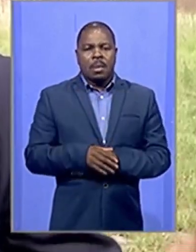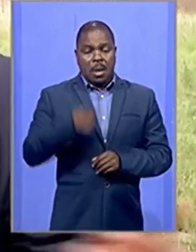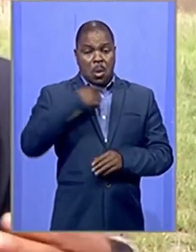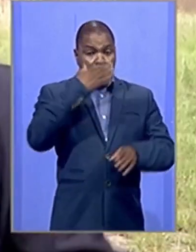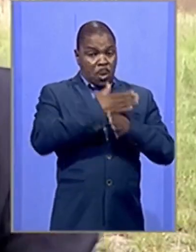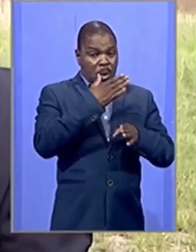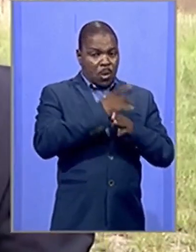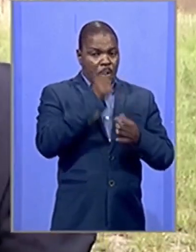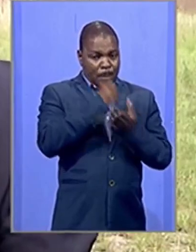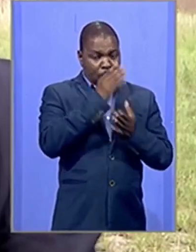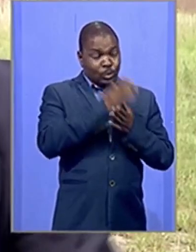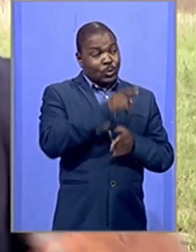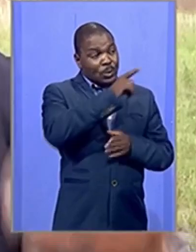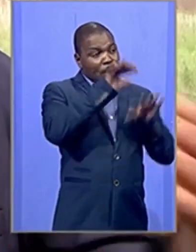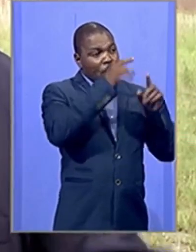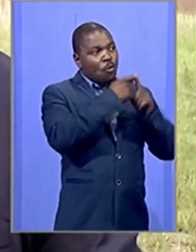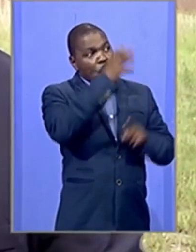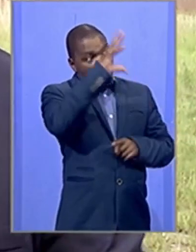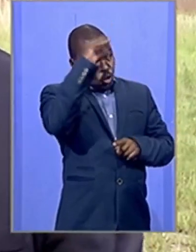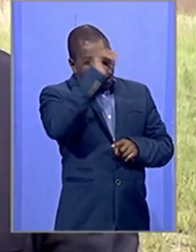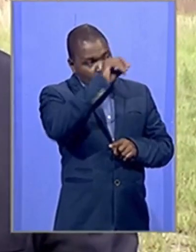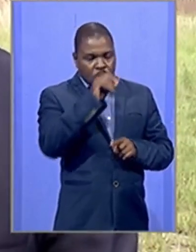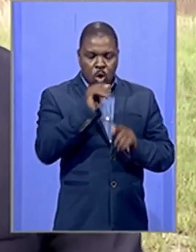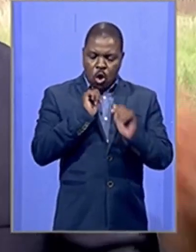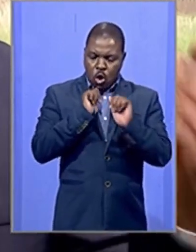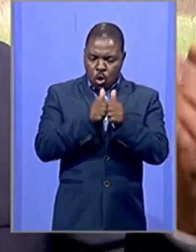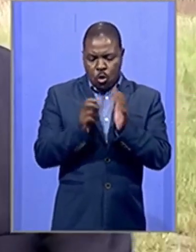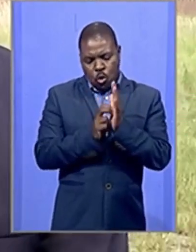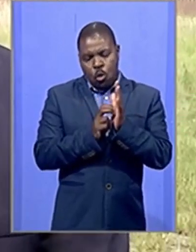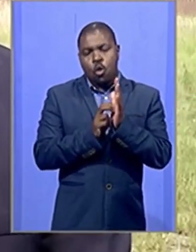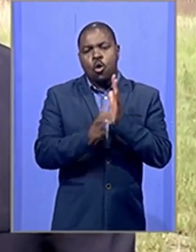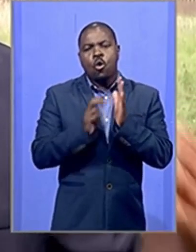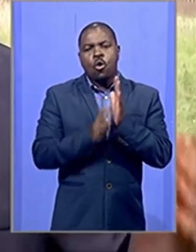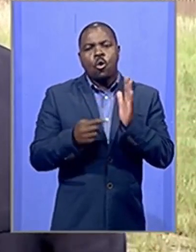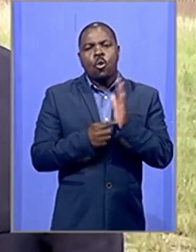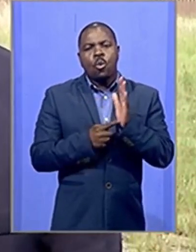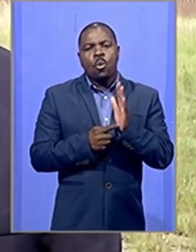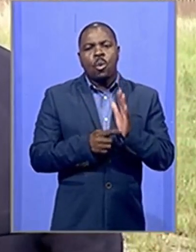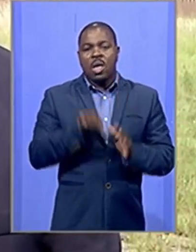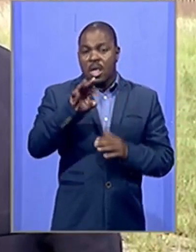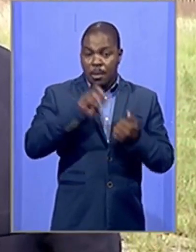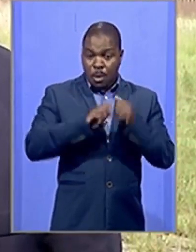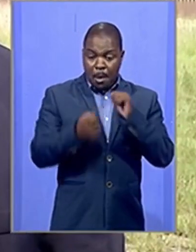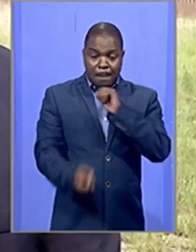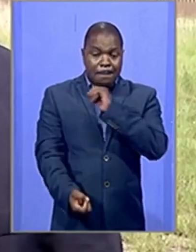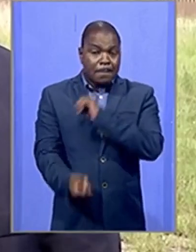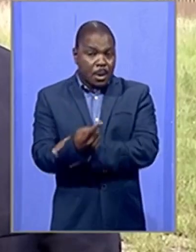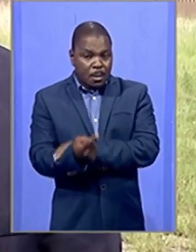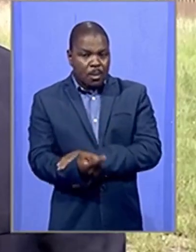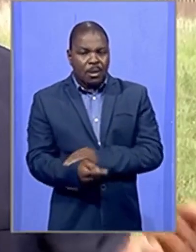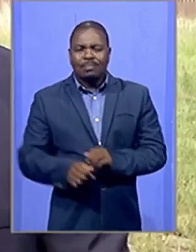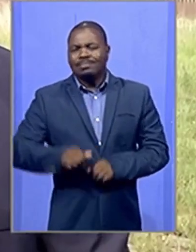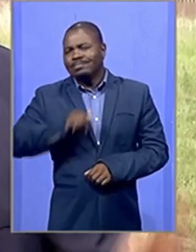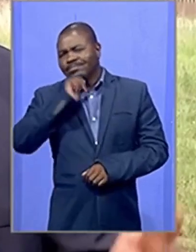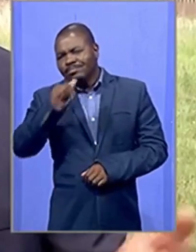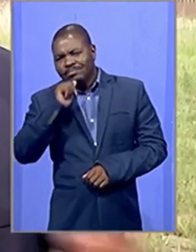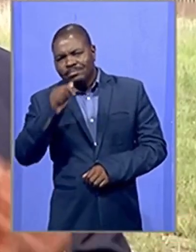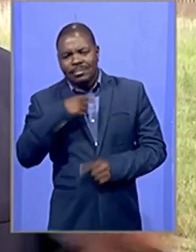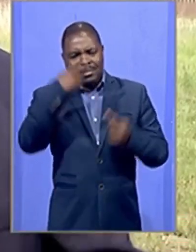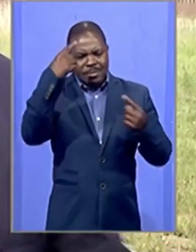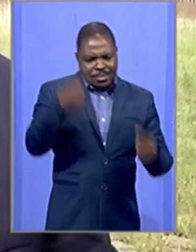rona they abide le ditaba tsa molao le tse ding. Ge sa sia gore ha problem e se le teng regardless rona ba ne ba le